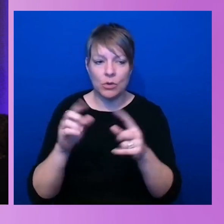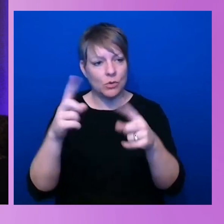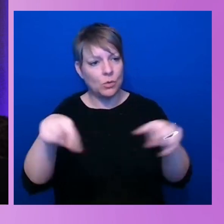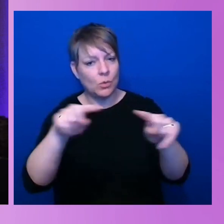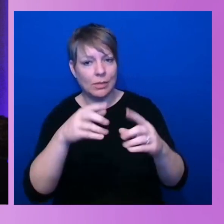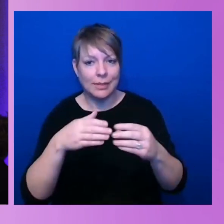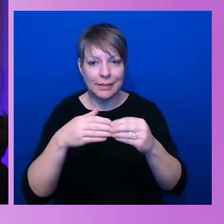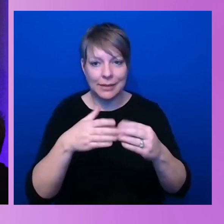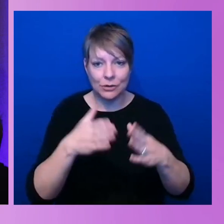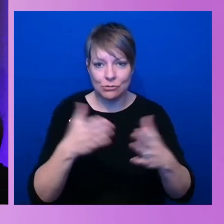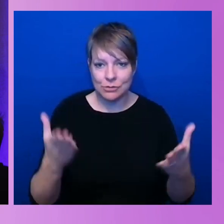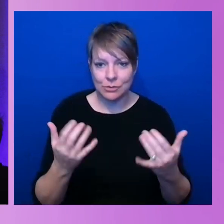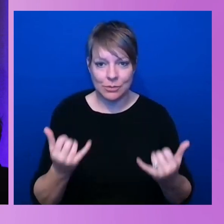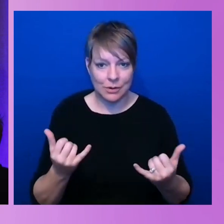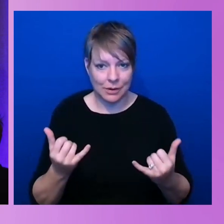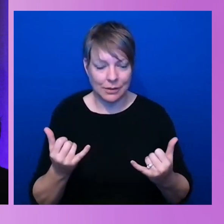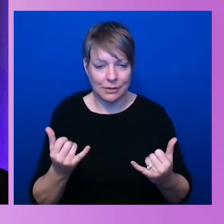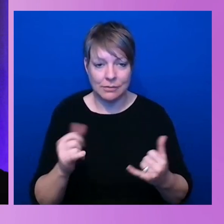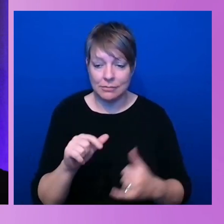Jenny, let's start with you.